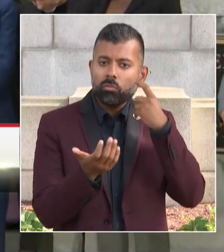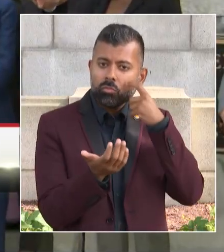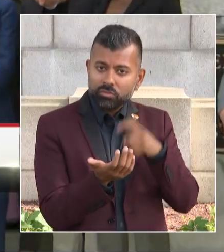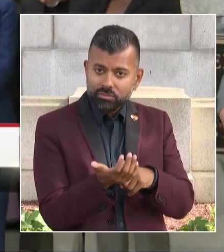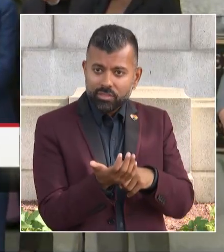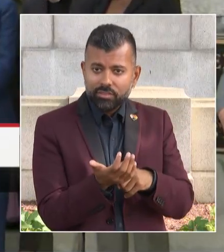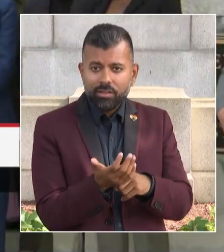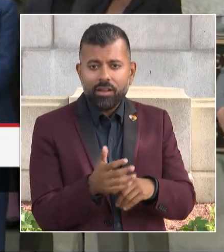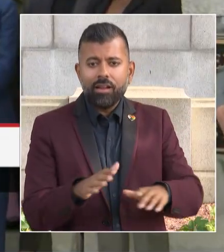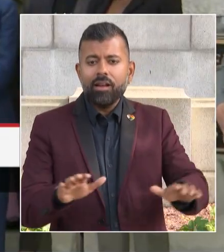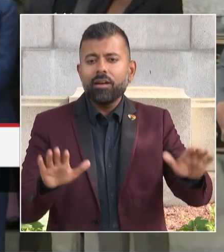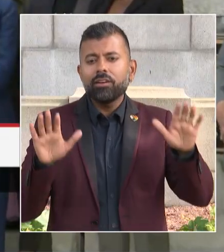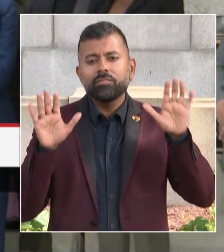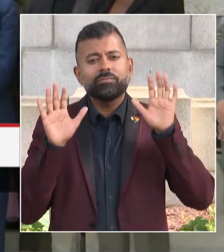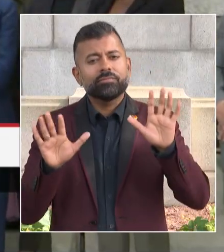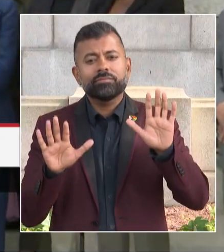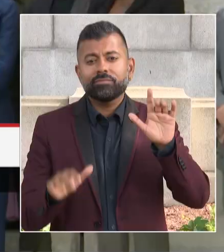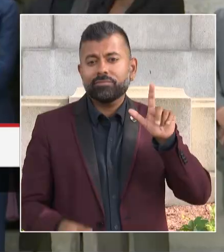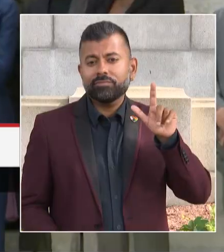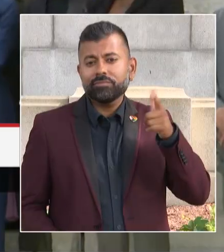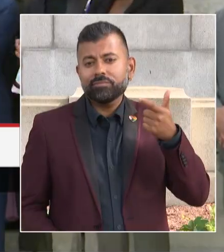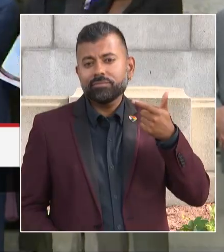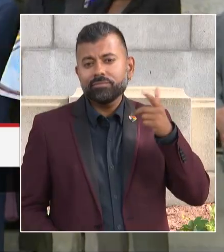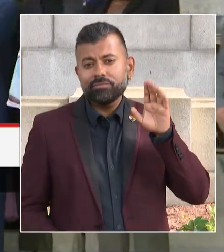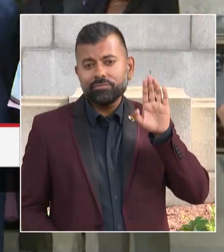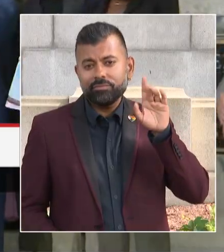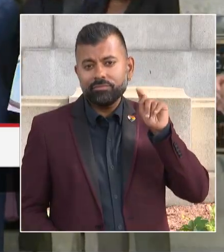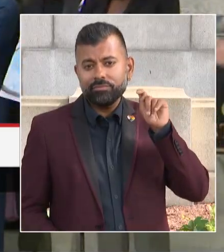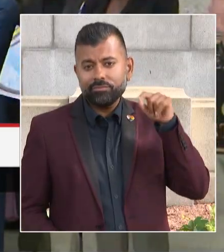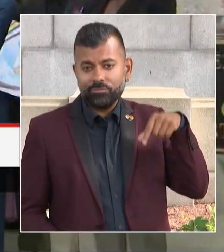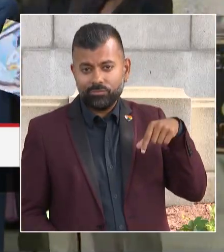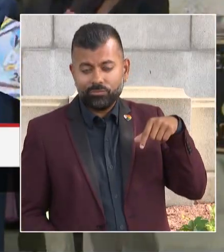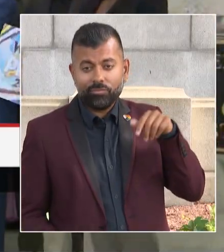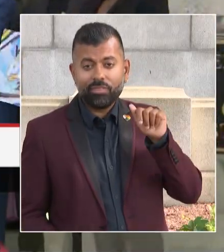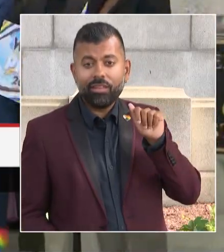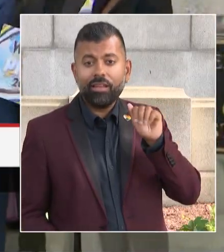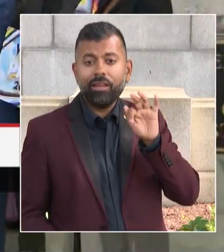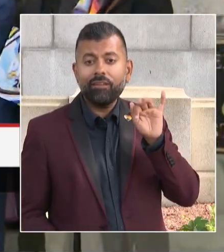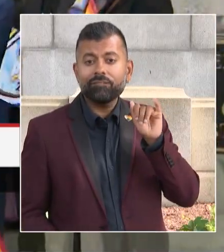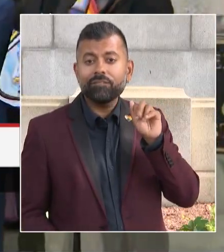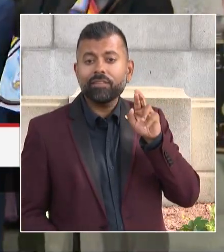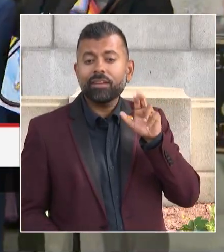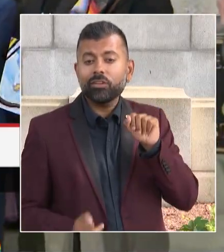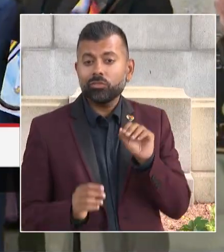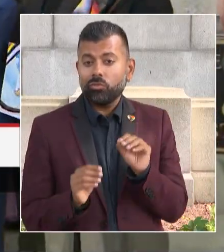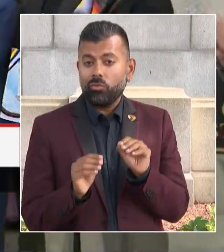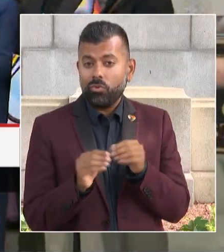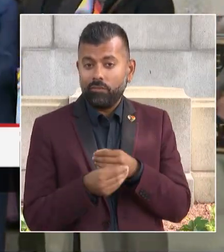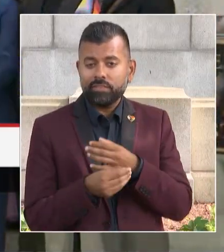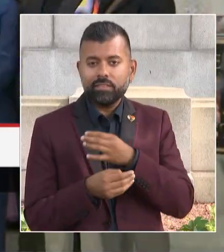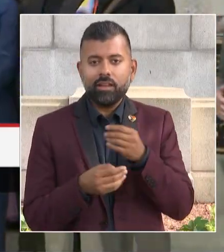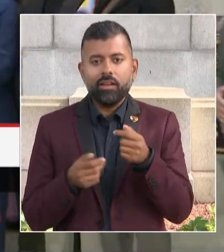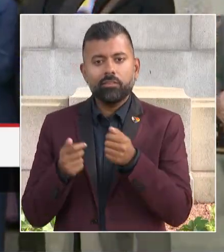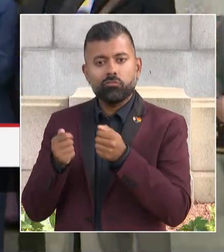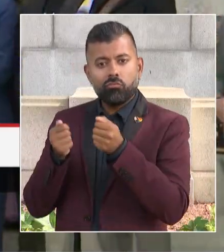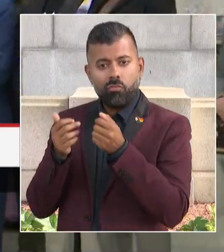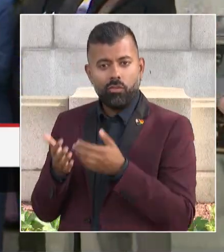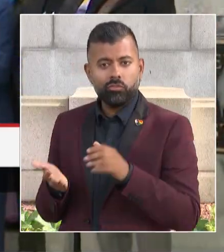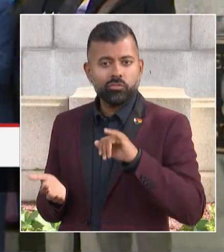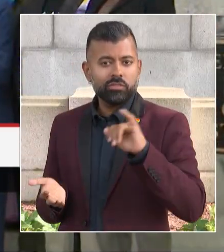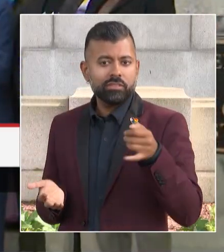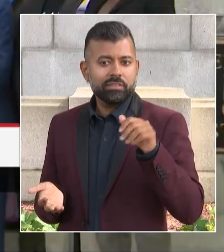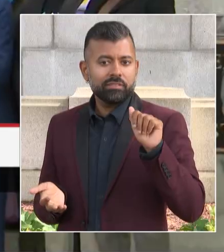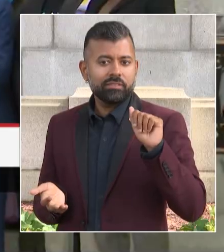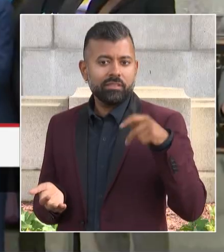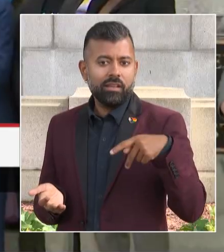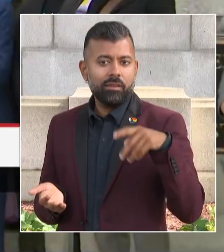affairs office in the mayor's office. Thank you, Japer, for your hard work. And I want to thank the entire